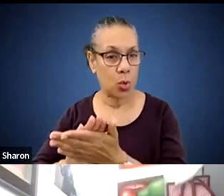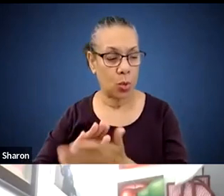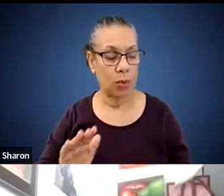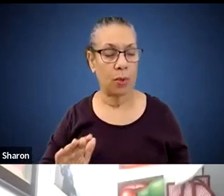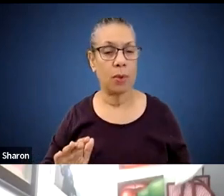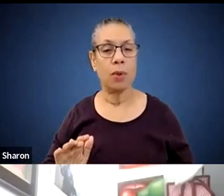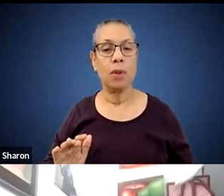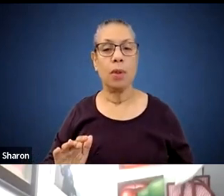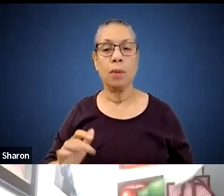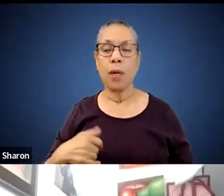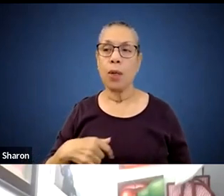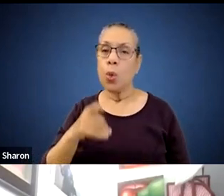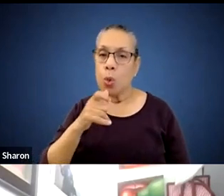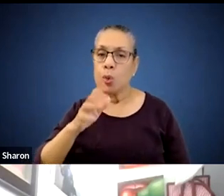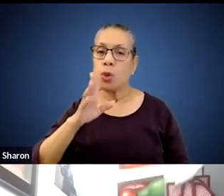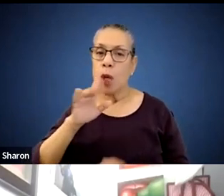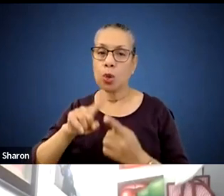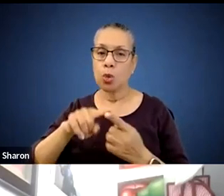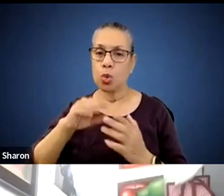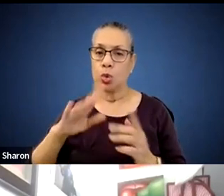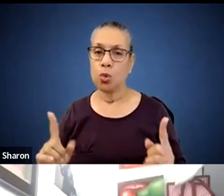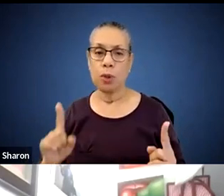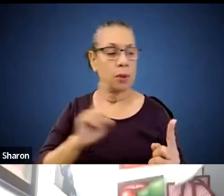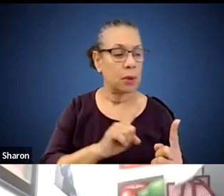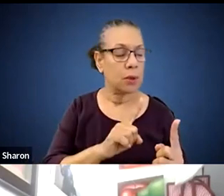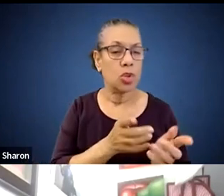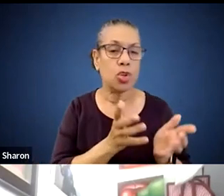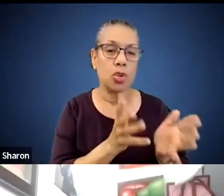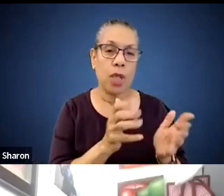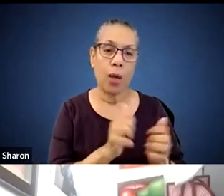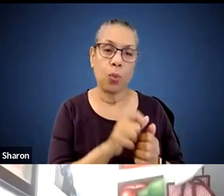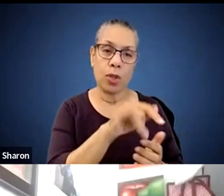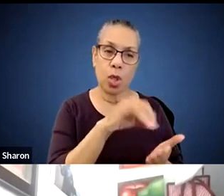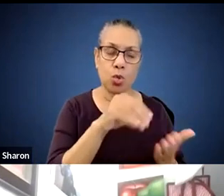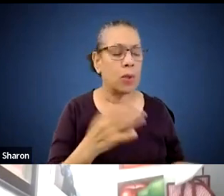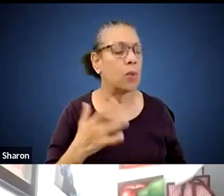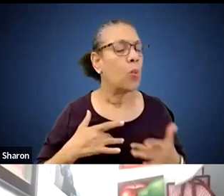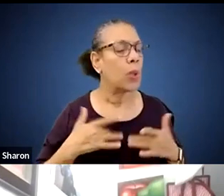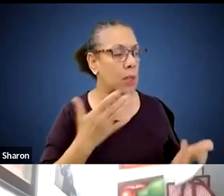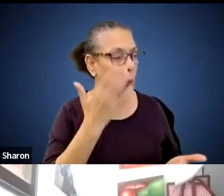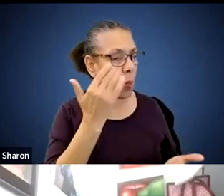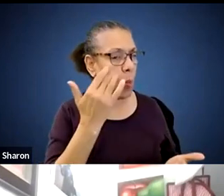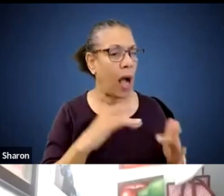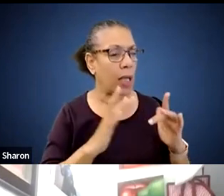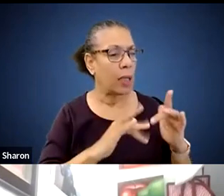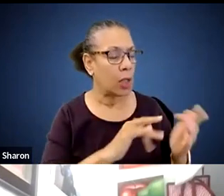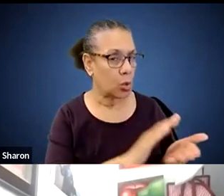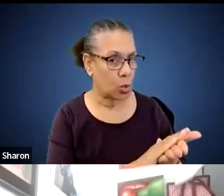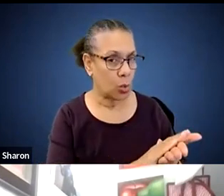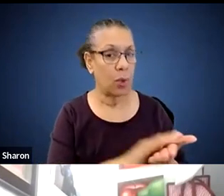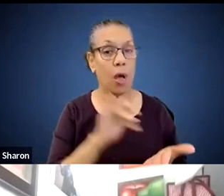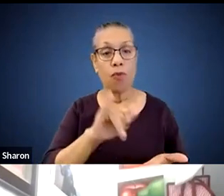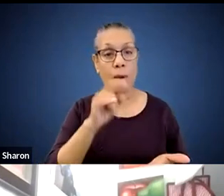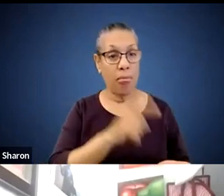in place of who's talking to the student to be able to have that conversation and find out what's going on with the young person and then from that